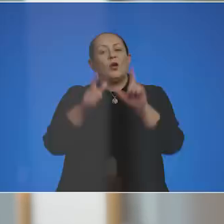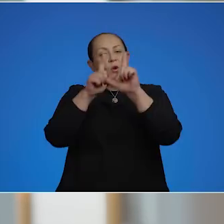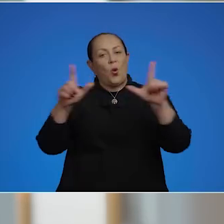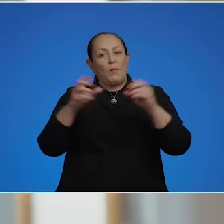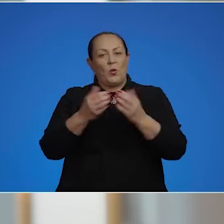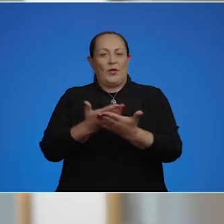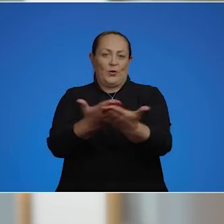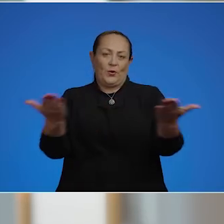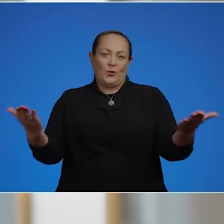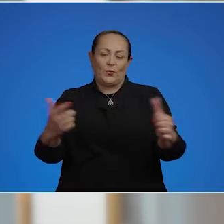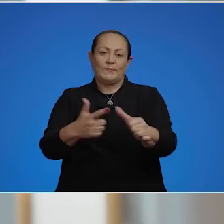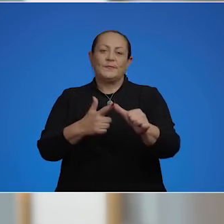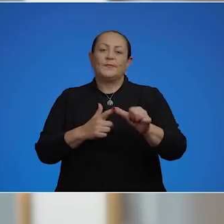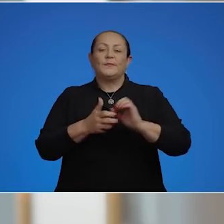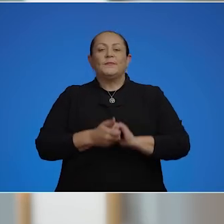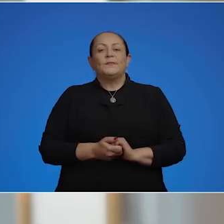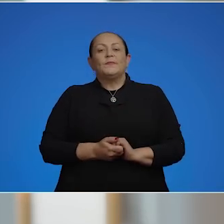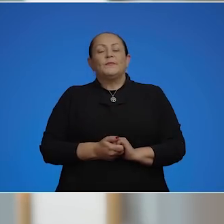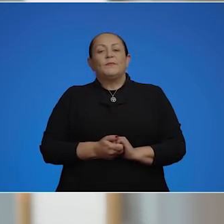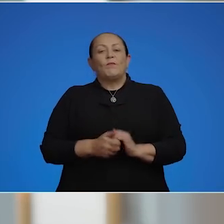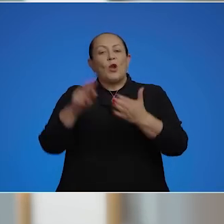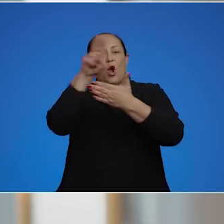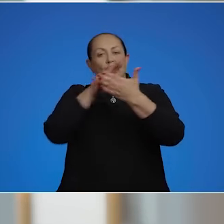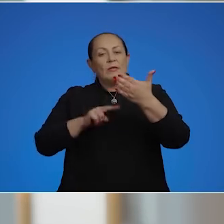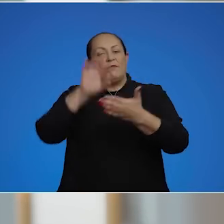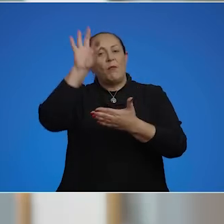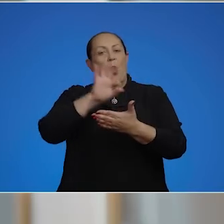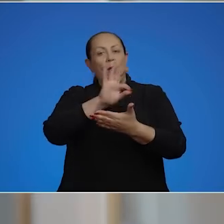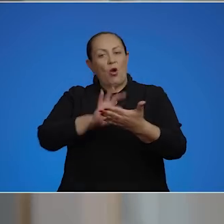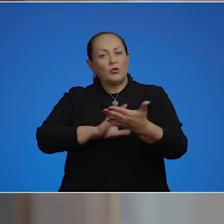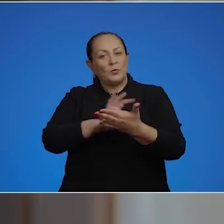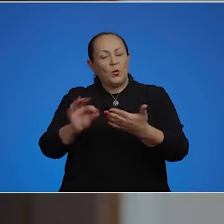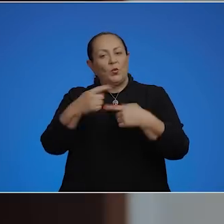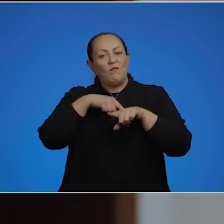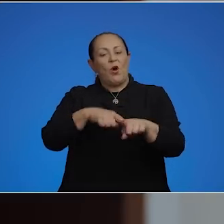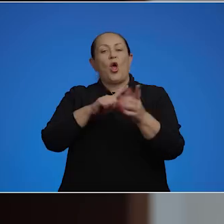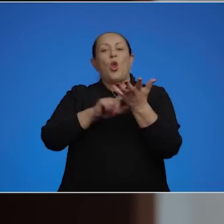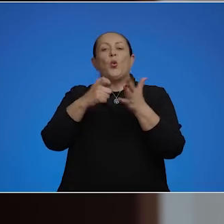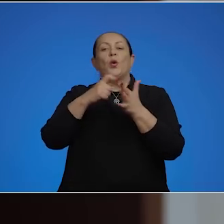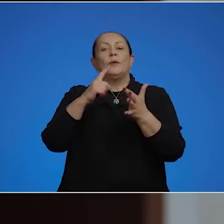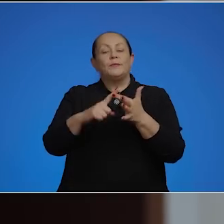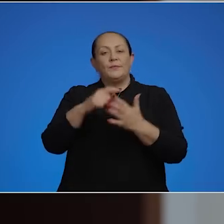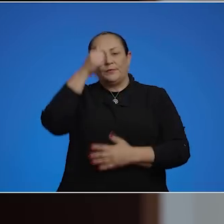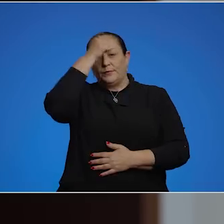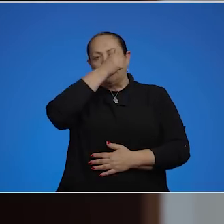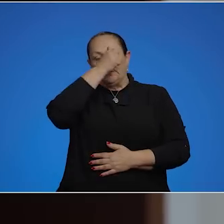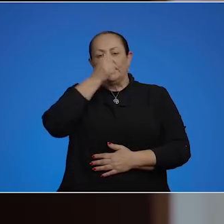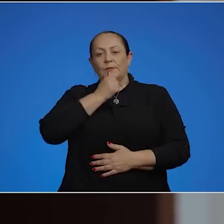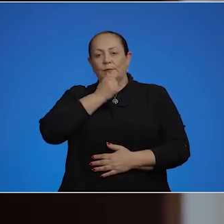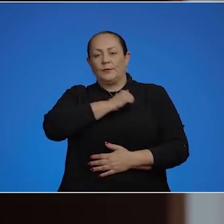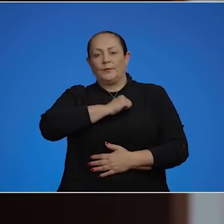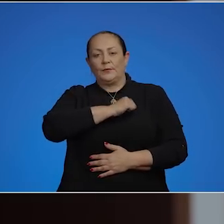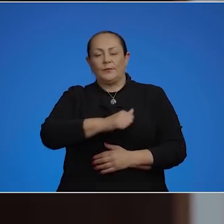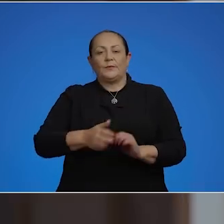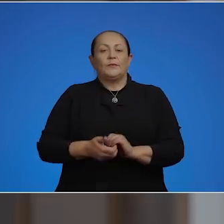The Lord be with you. And with your spirit. A reading from the Holy Gospel according to Luke. Glory to you,